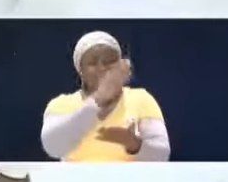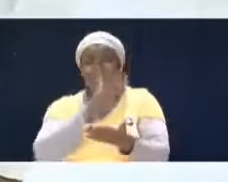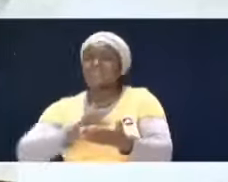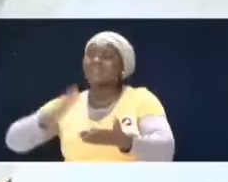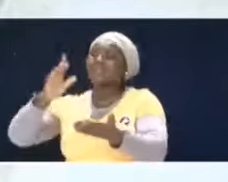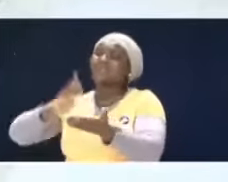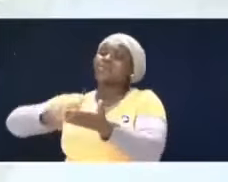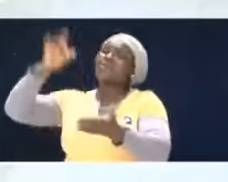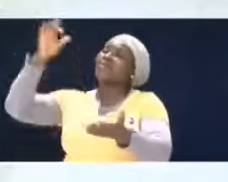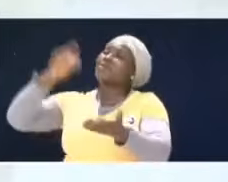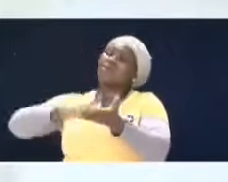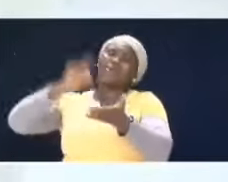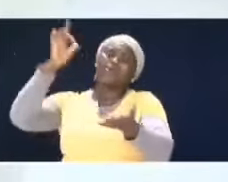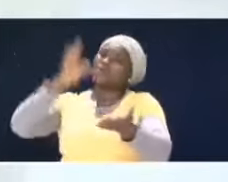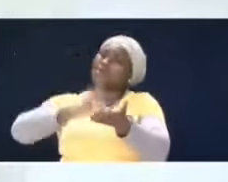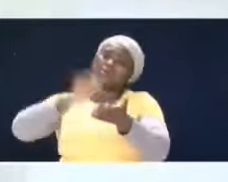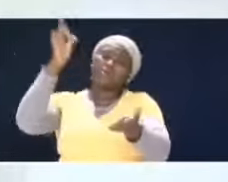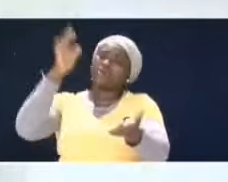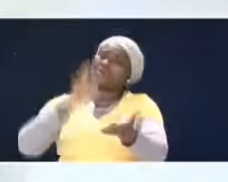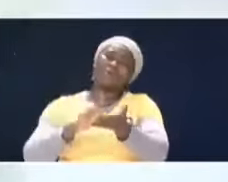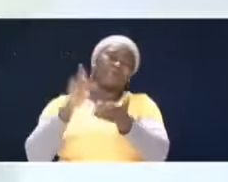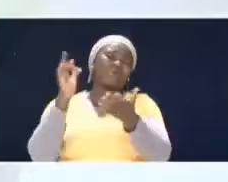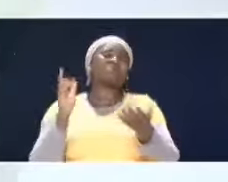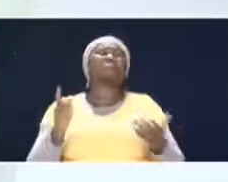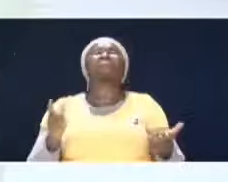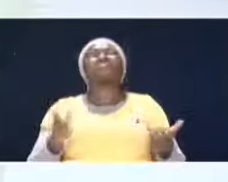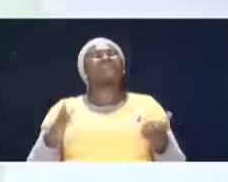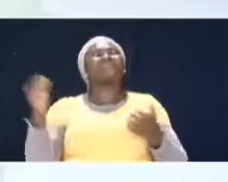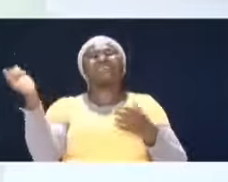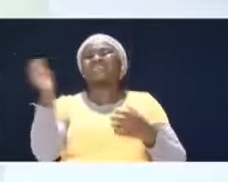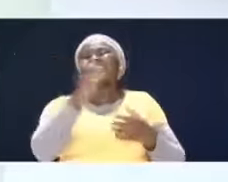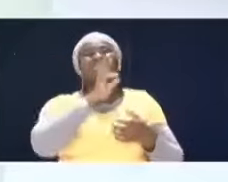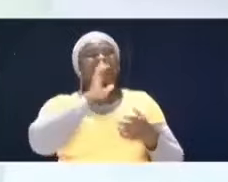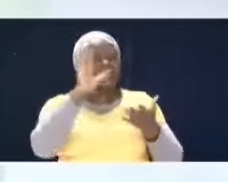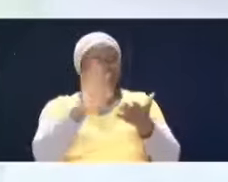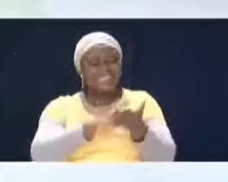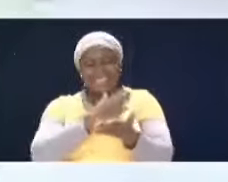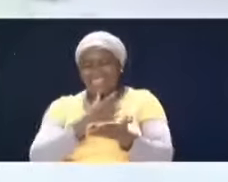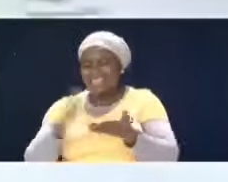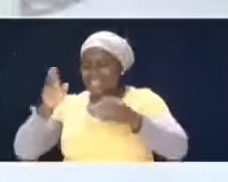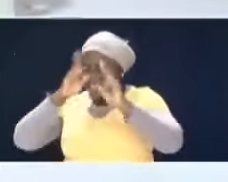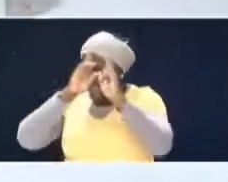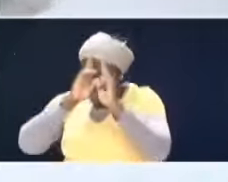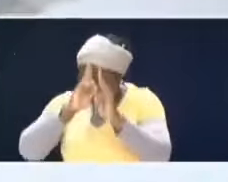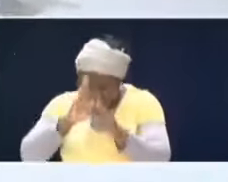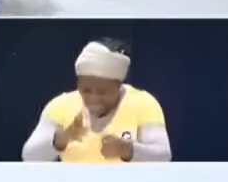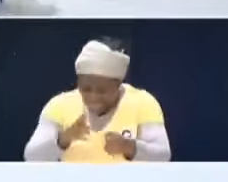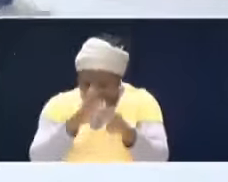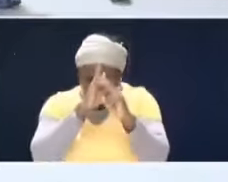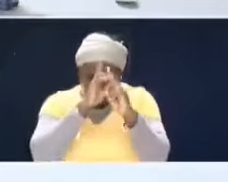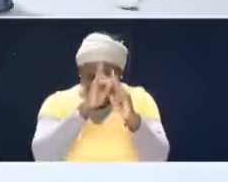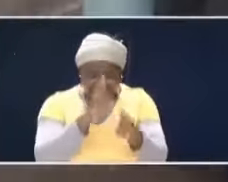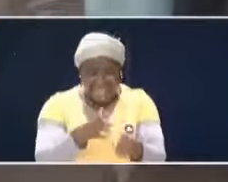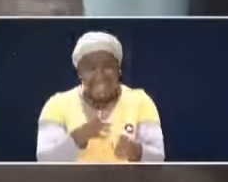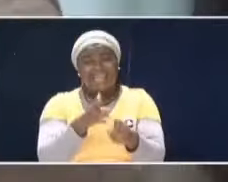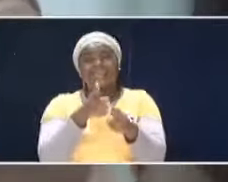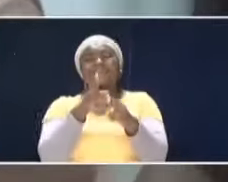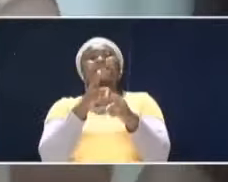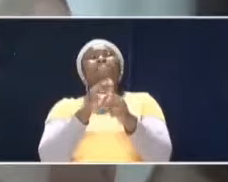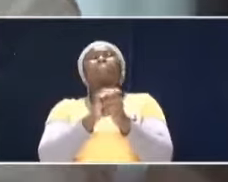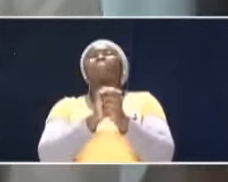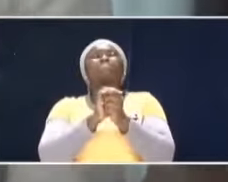wan kori eko pero di aste para di akata, wan kori